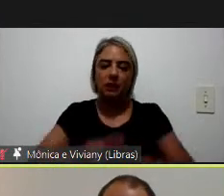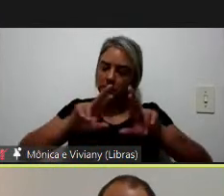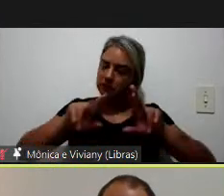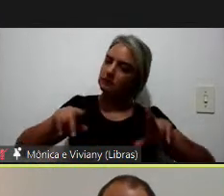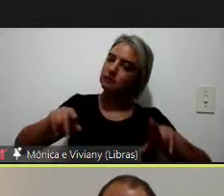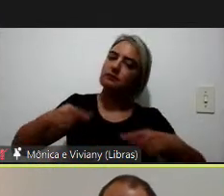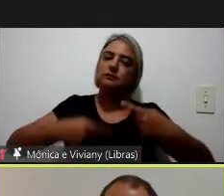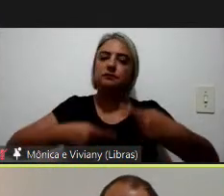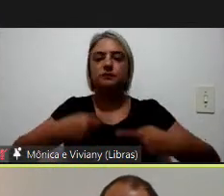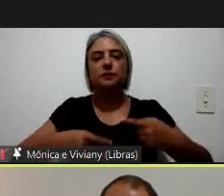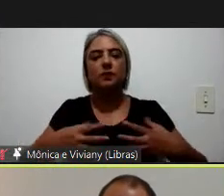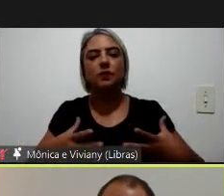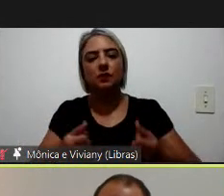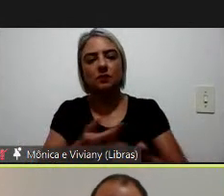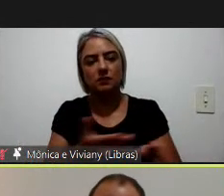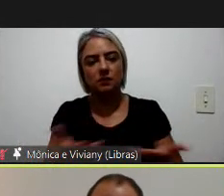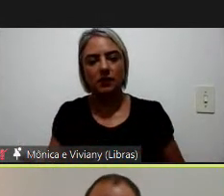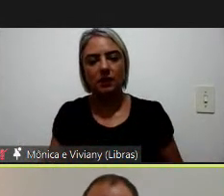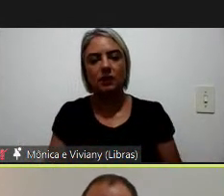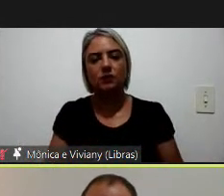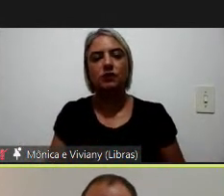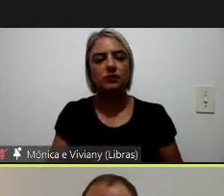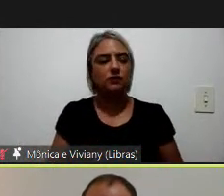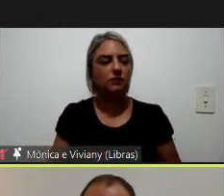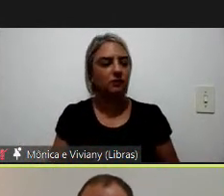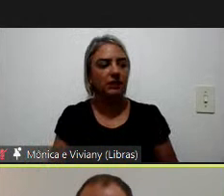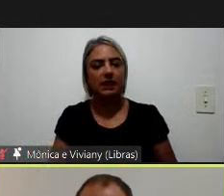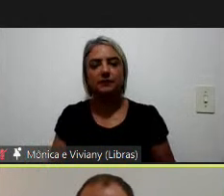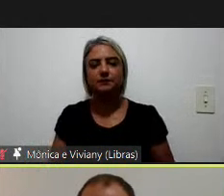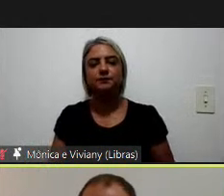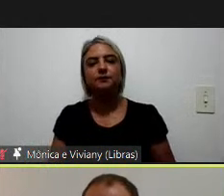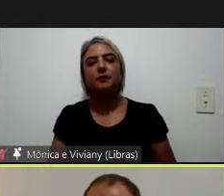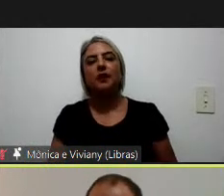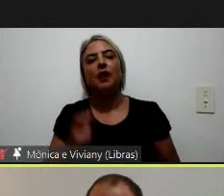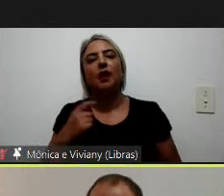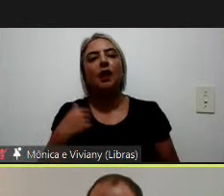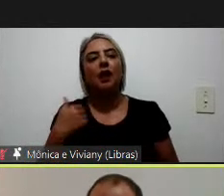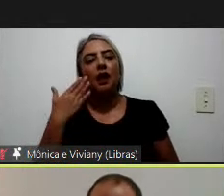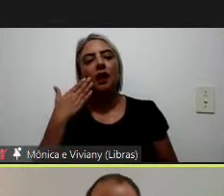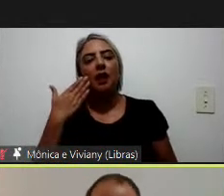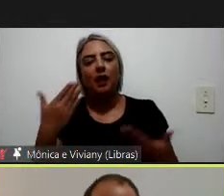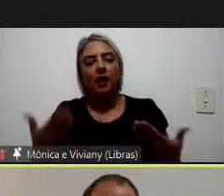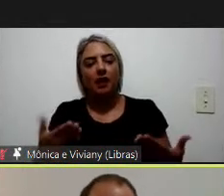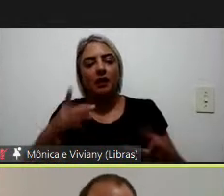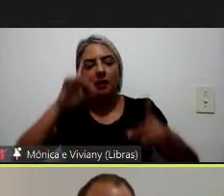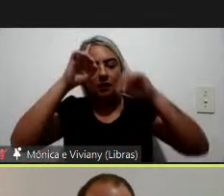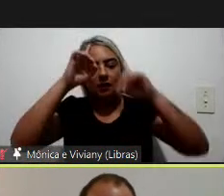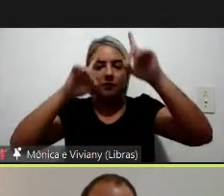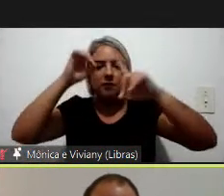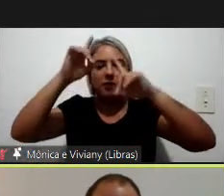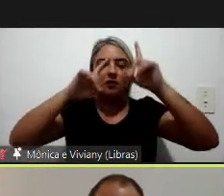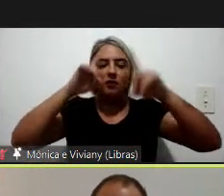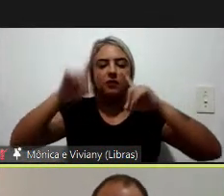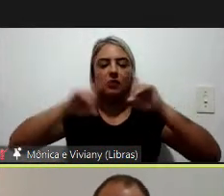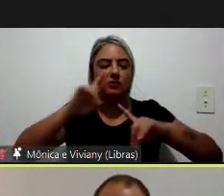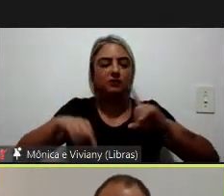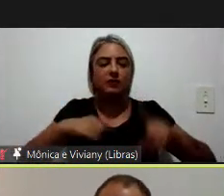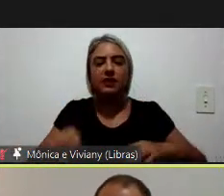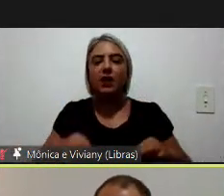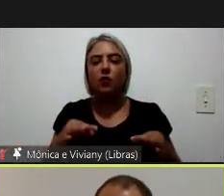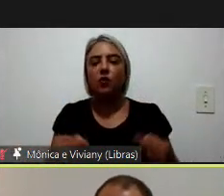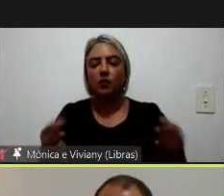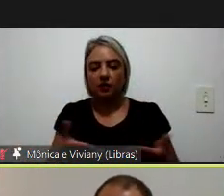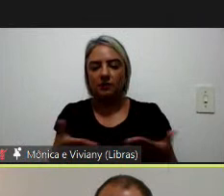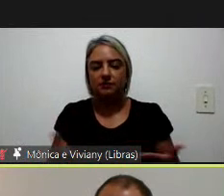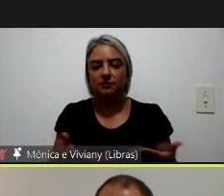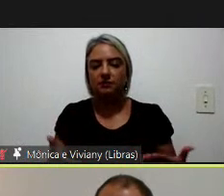I would like to present ideas which I've developed together with a number of co-authors in an article which